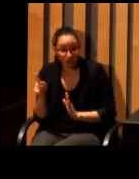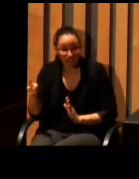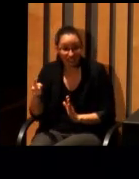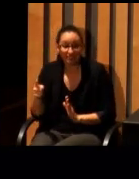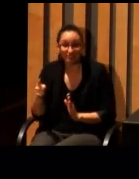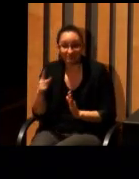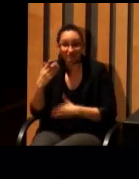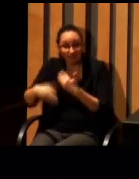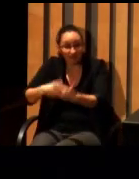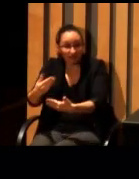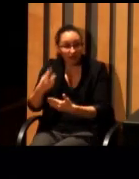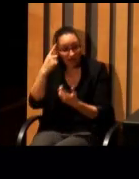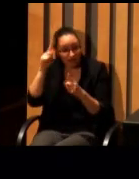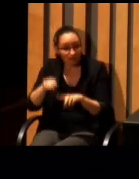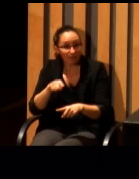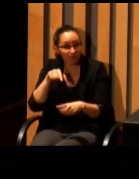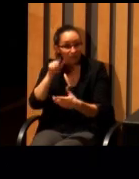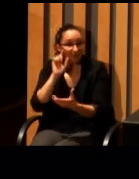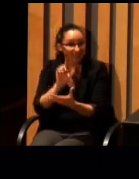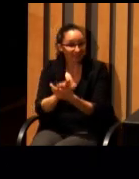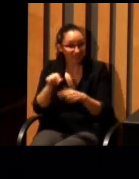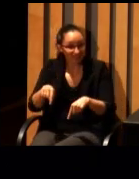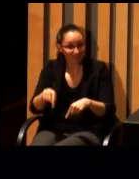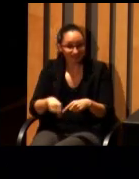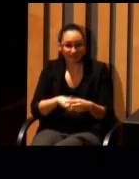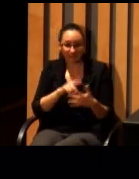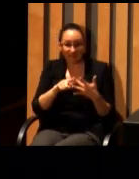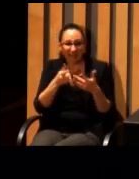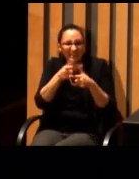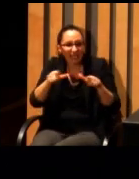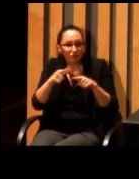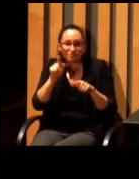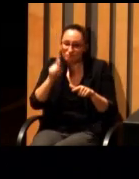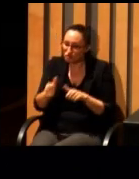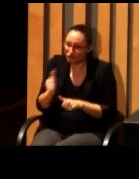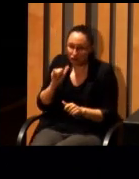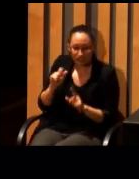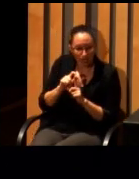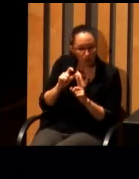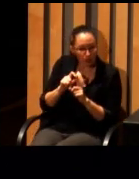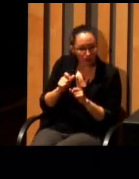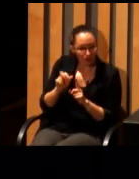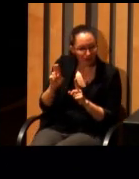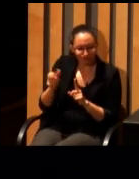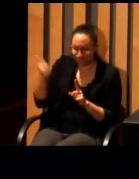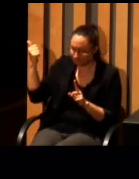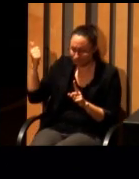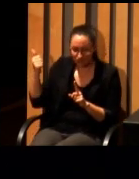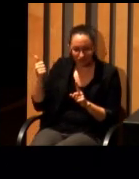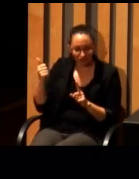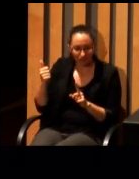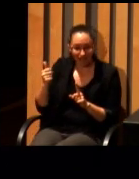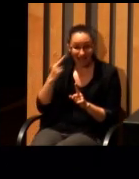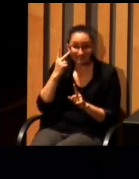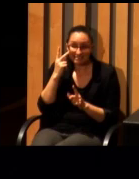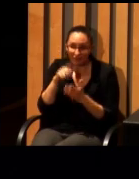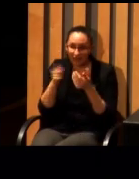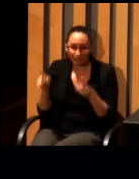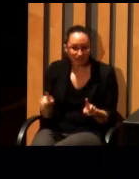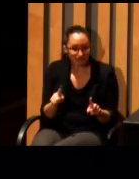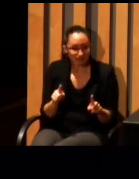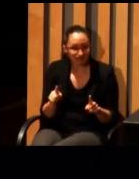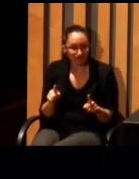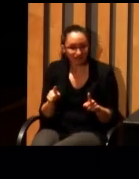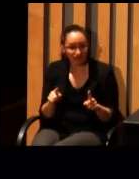own home, in their own house. Language, refuse the word, reject the word, watch it grow if this can